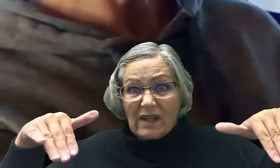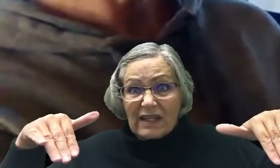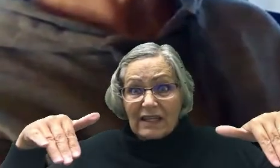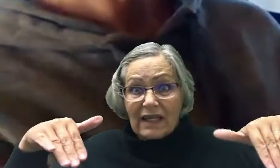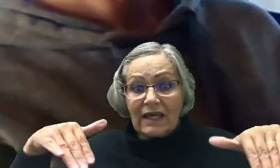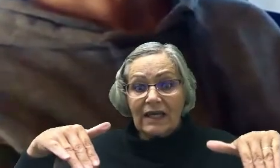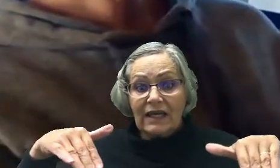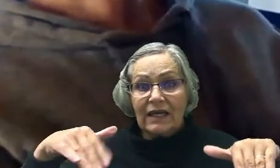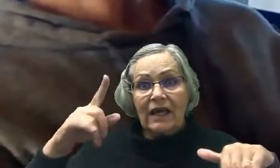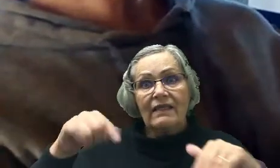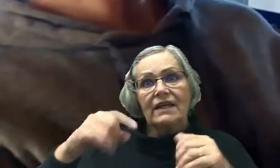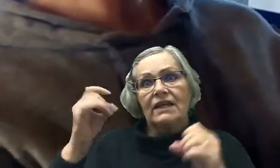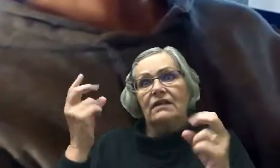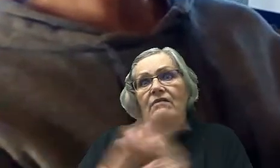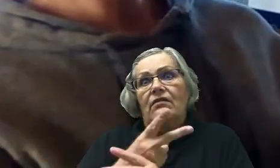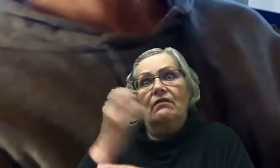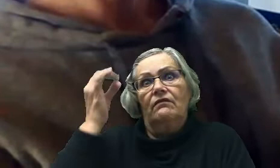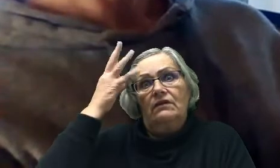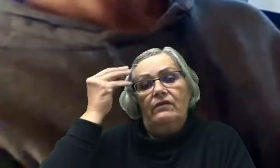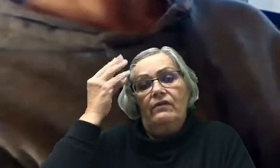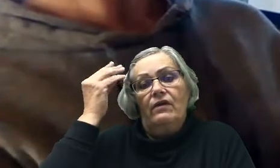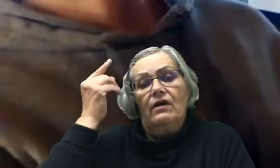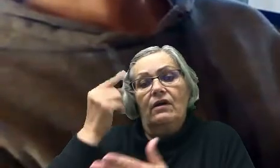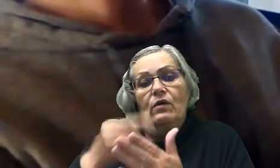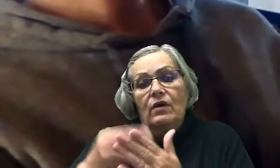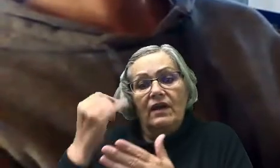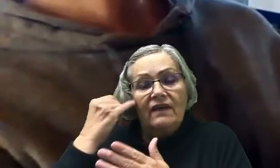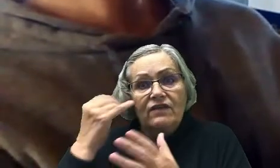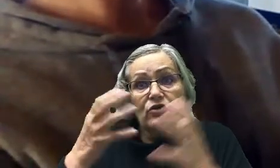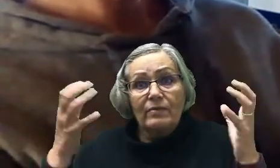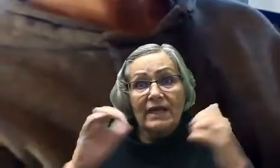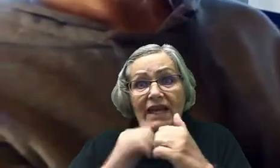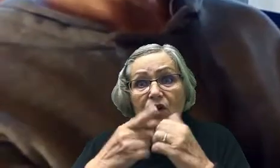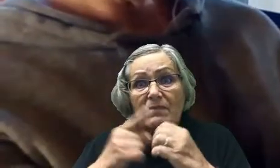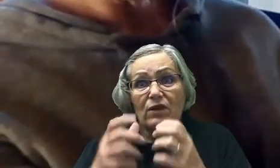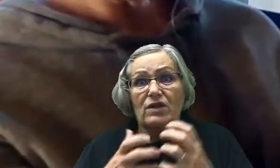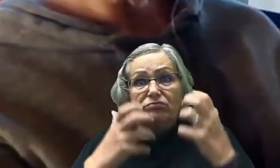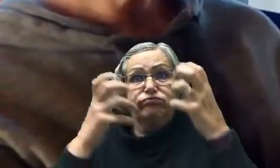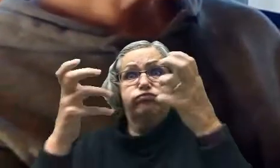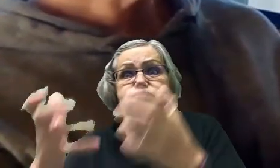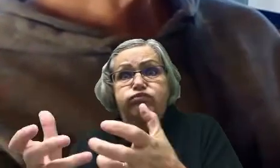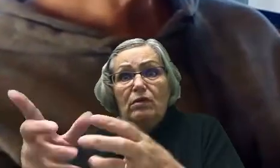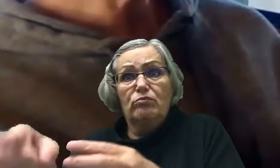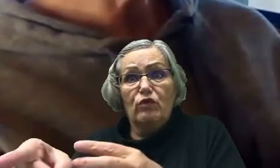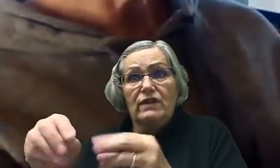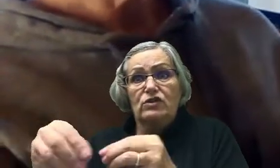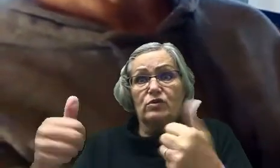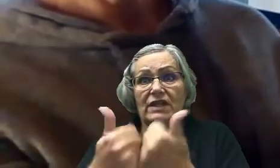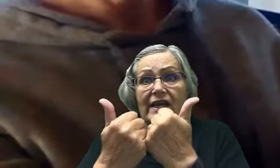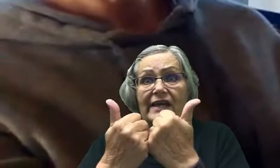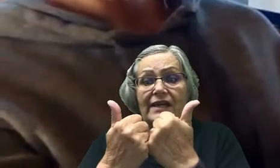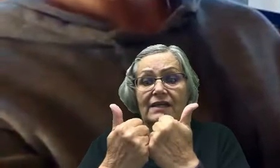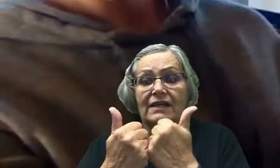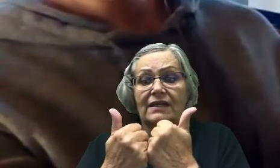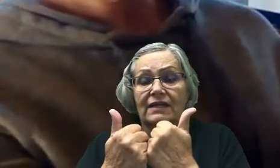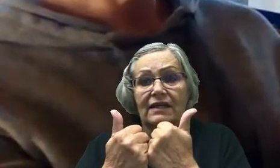house. Then he had a terrible thought. If the pumpkin is so big, how would he get it to the contest? It